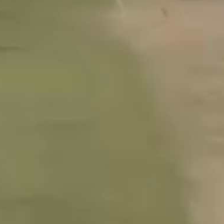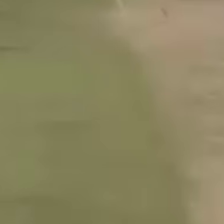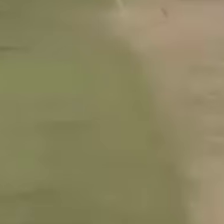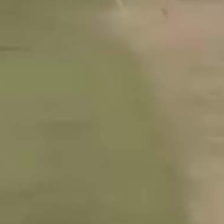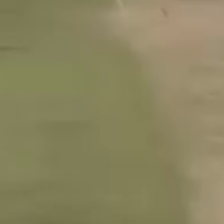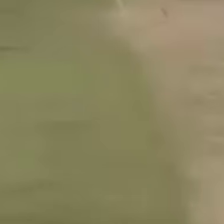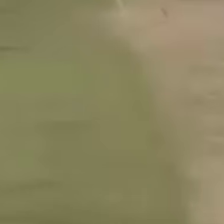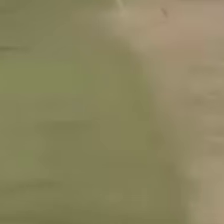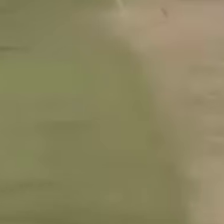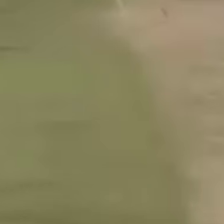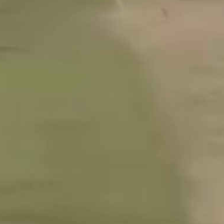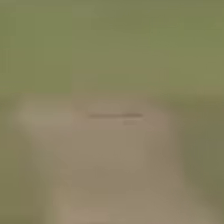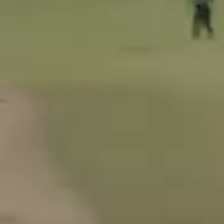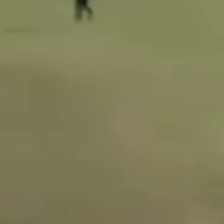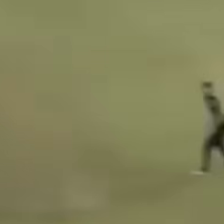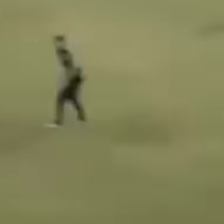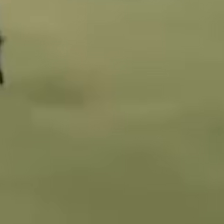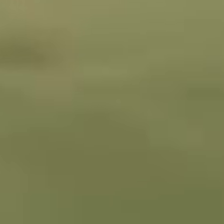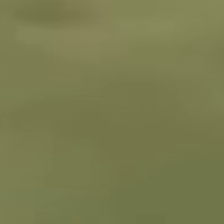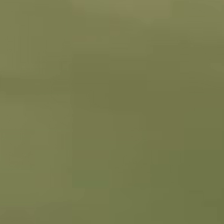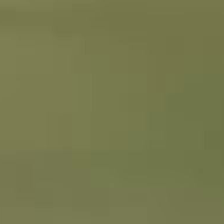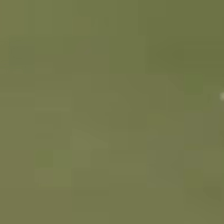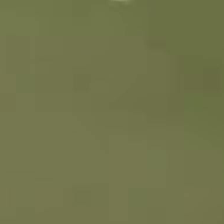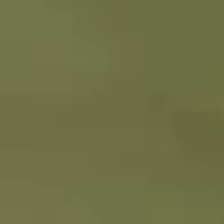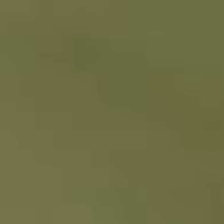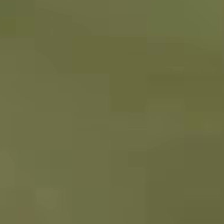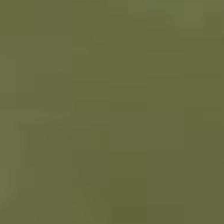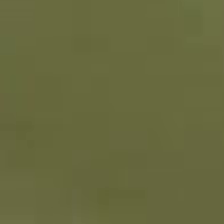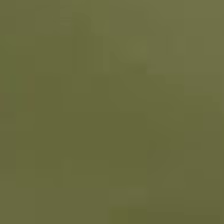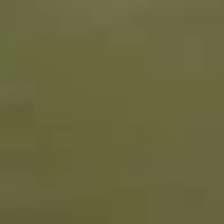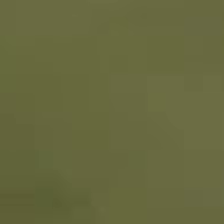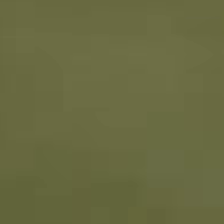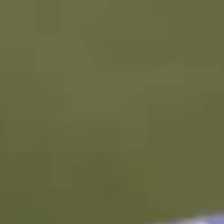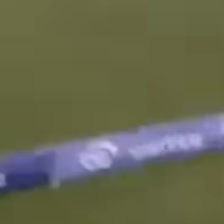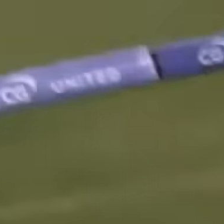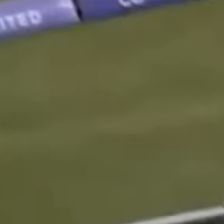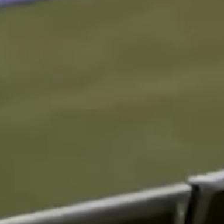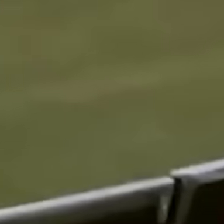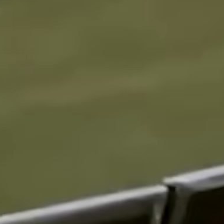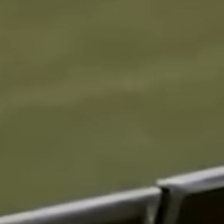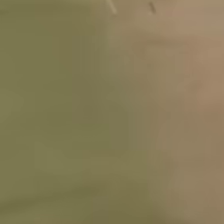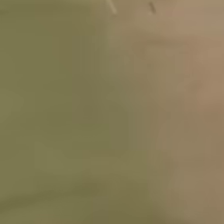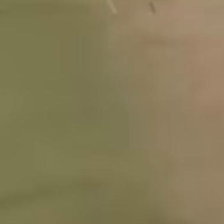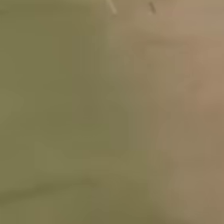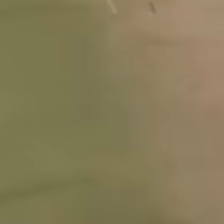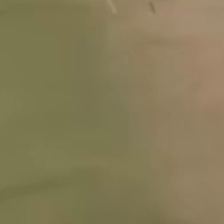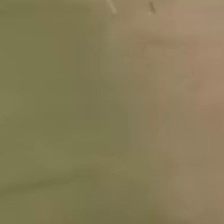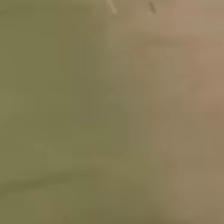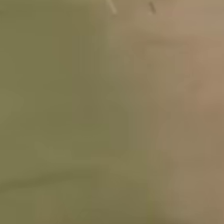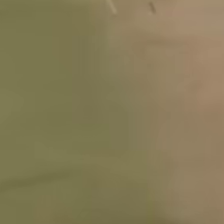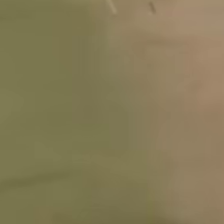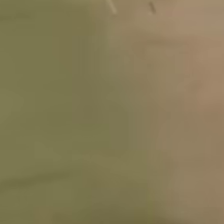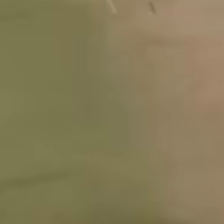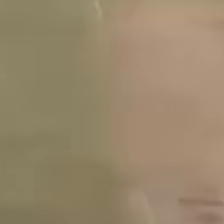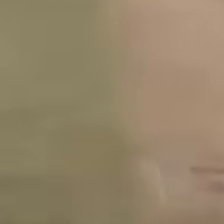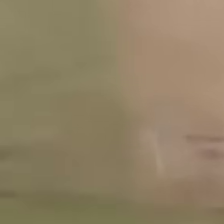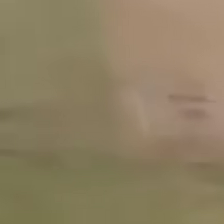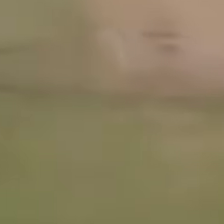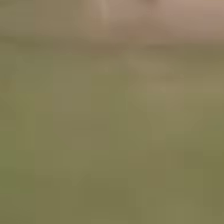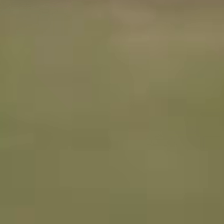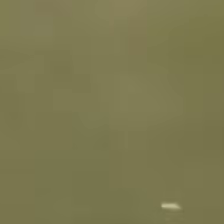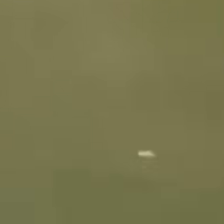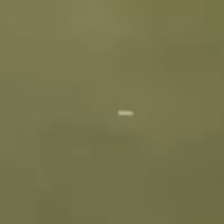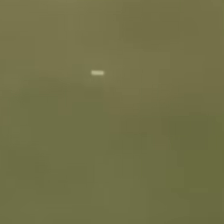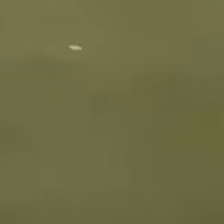the front, scoring 205 runs and being also named Player of that series. Matthews' stellar performances earned her a spot